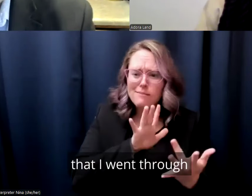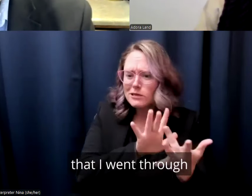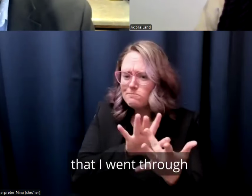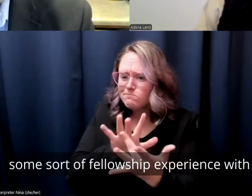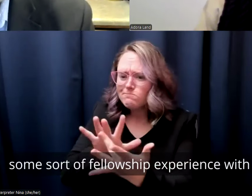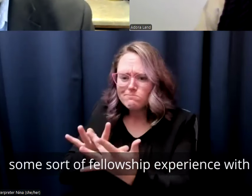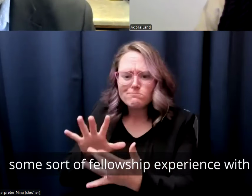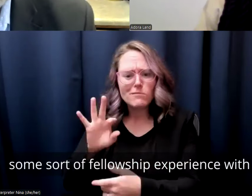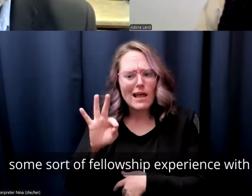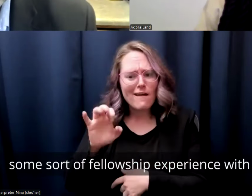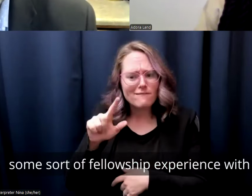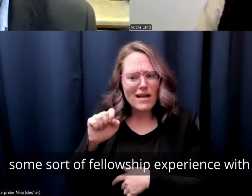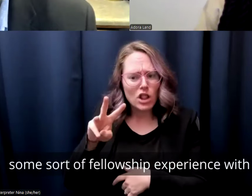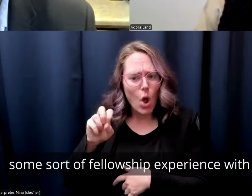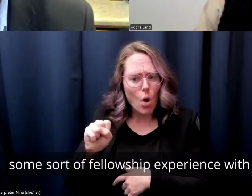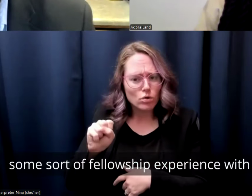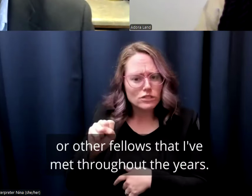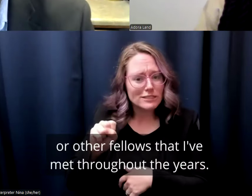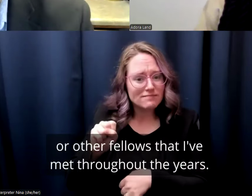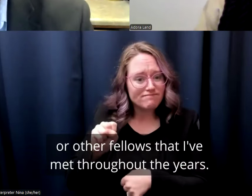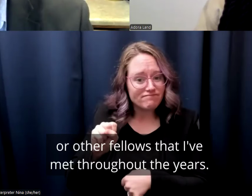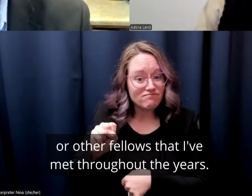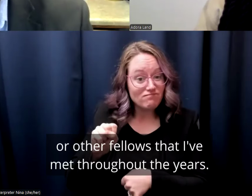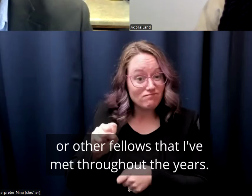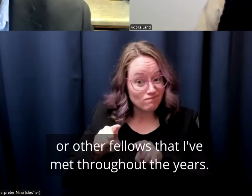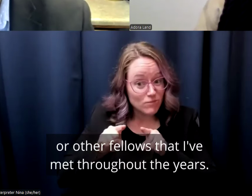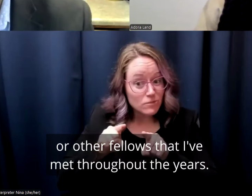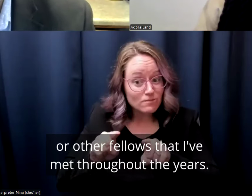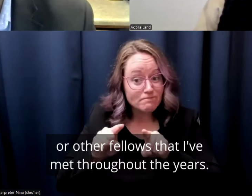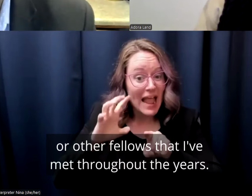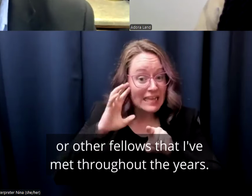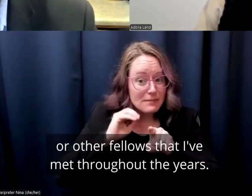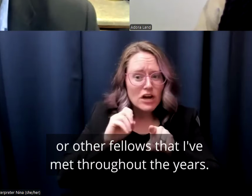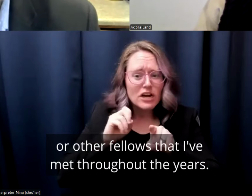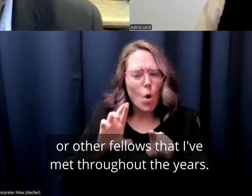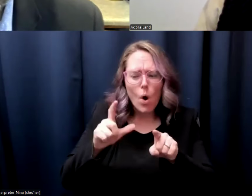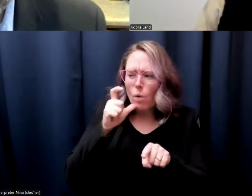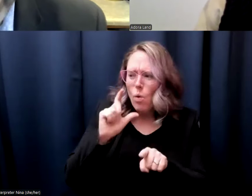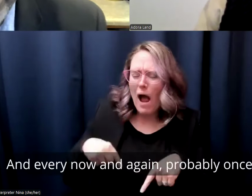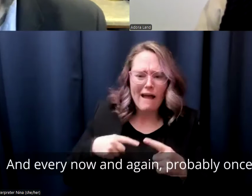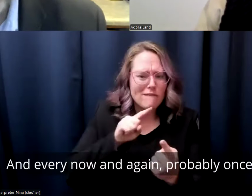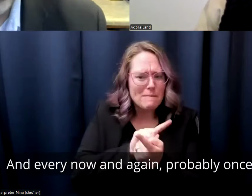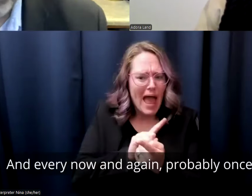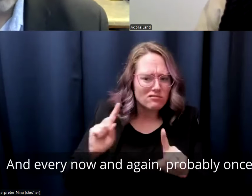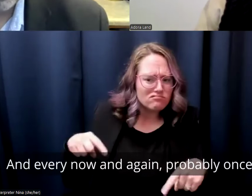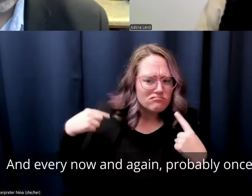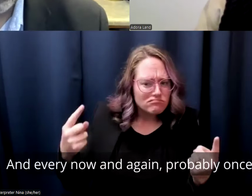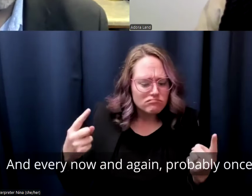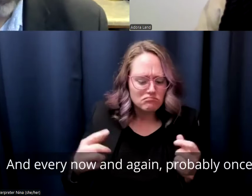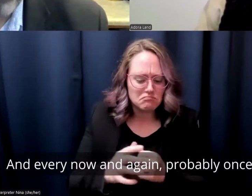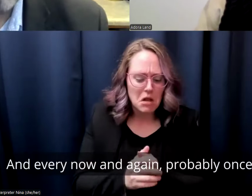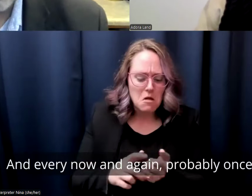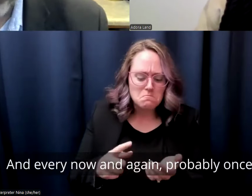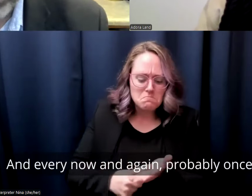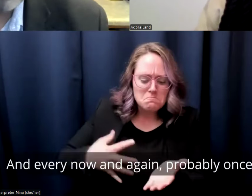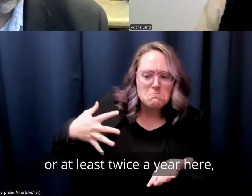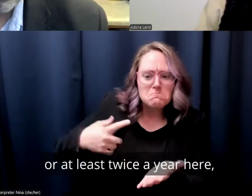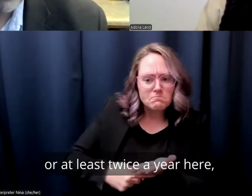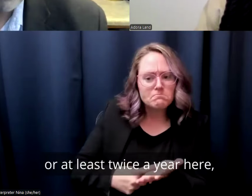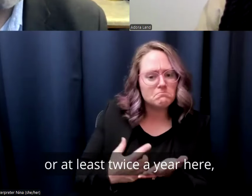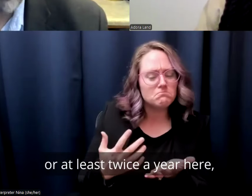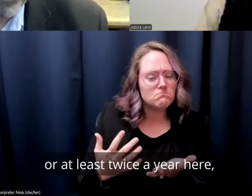went through some sort of fellowship experience with, or other fellows that I've met throughout the years. And every now and again, probably